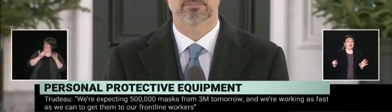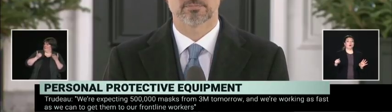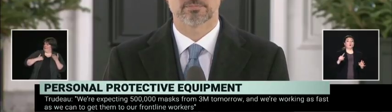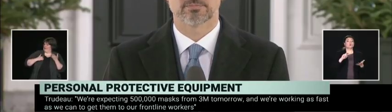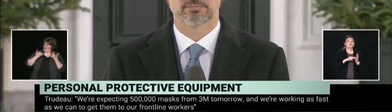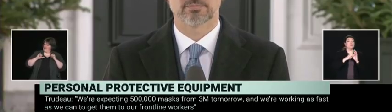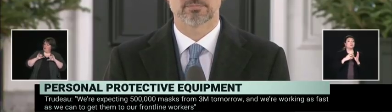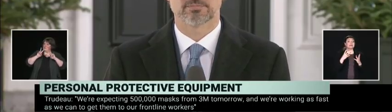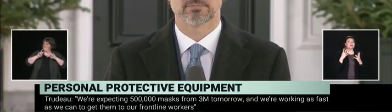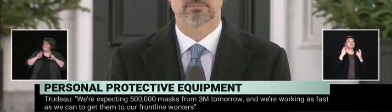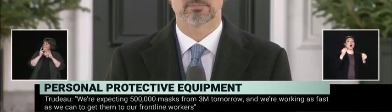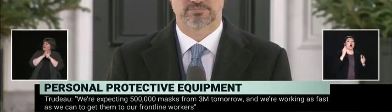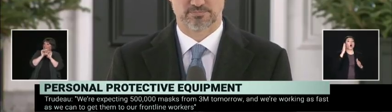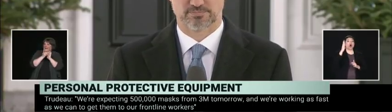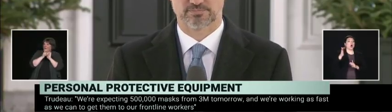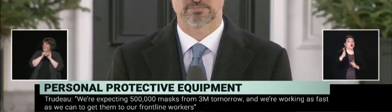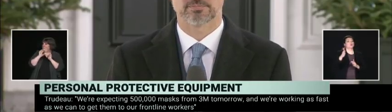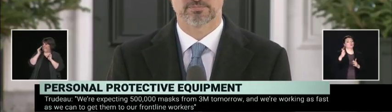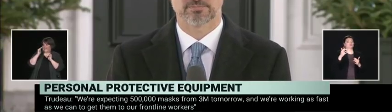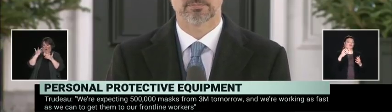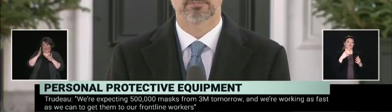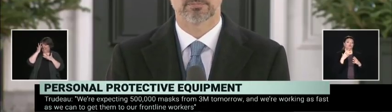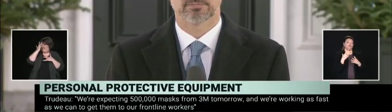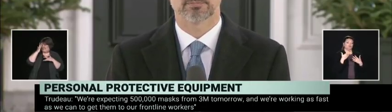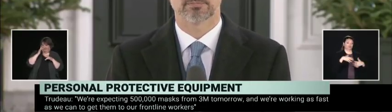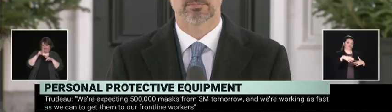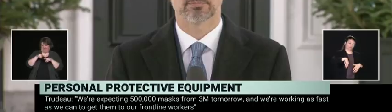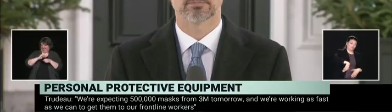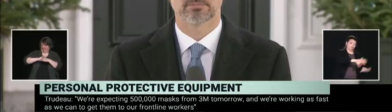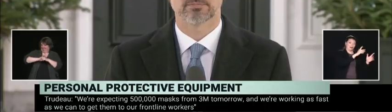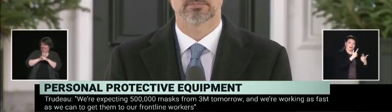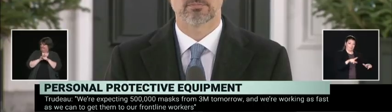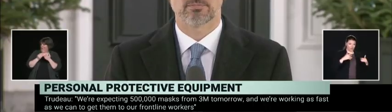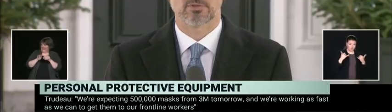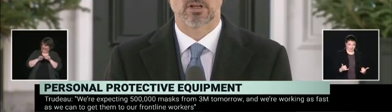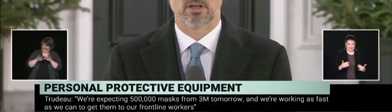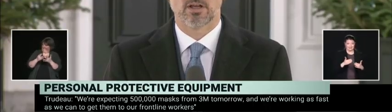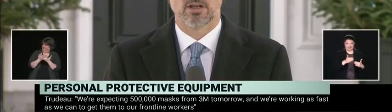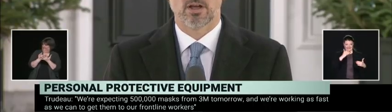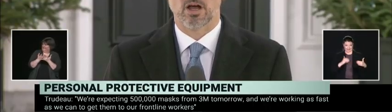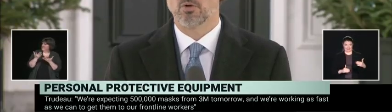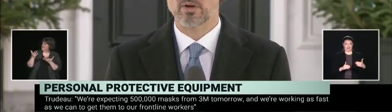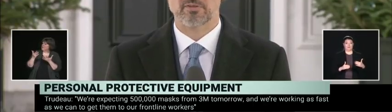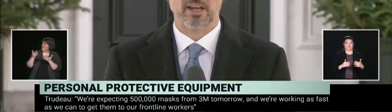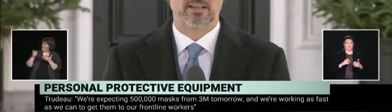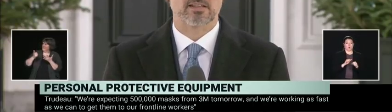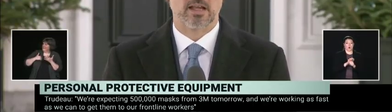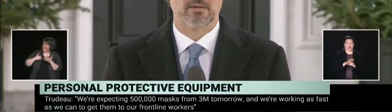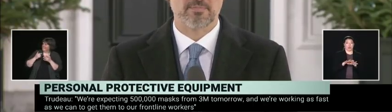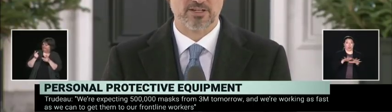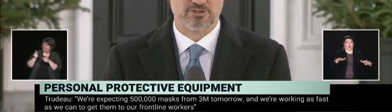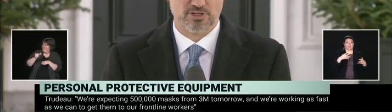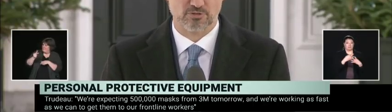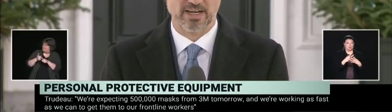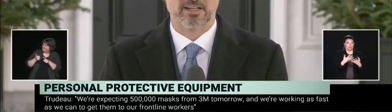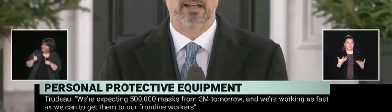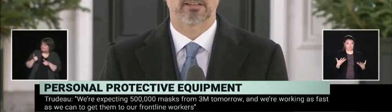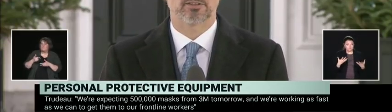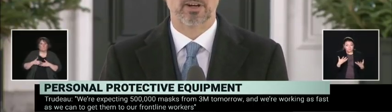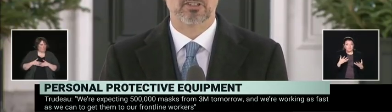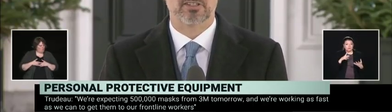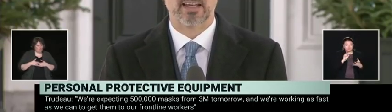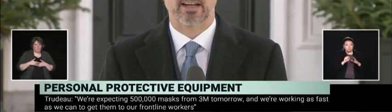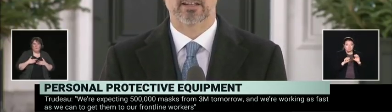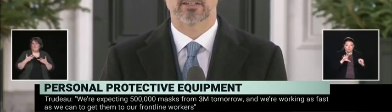issue, but there's already cases of COVID-19 inside federal institutions. So what's taking so long to act? We have taken measures already